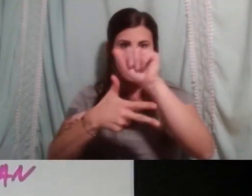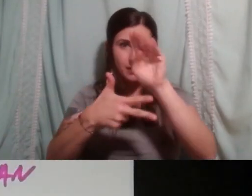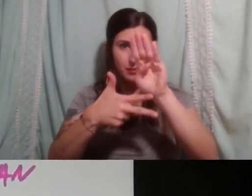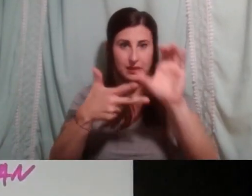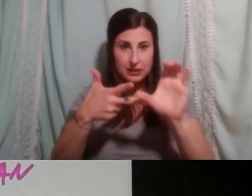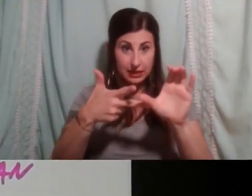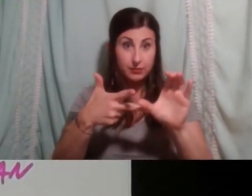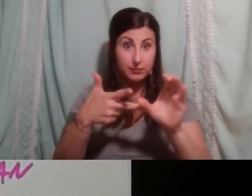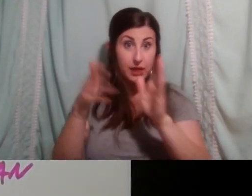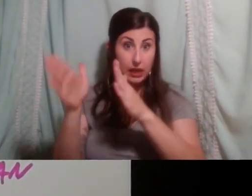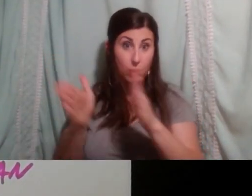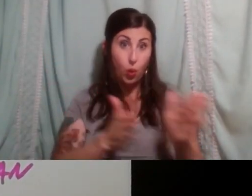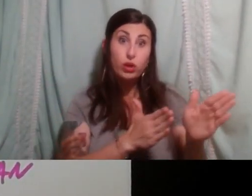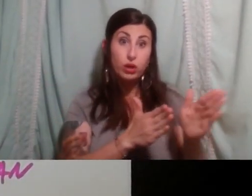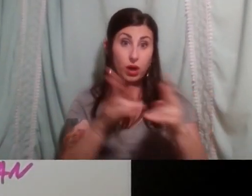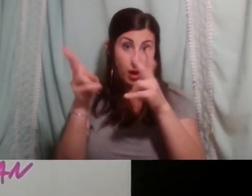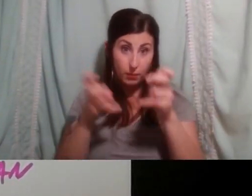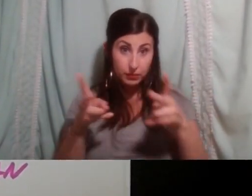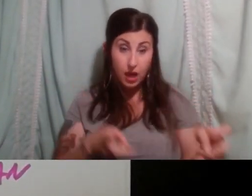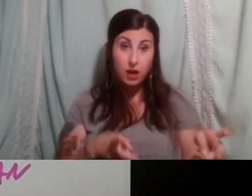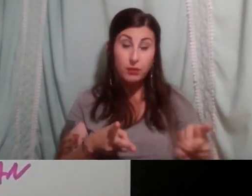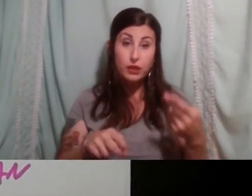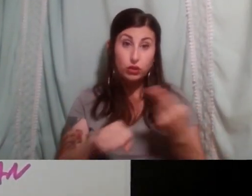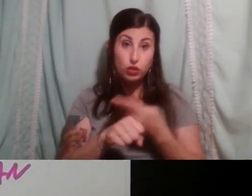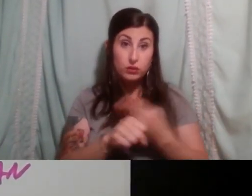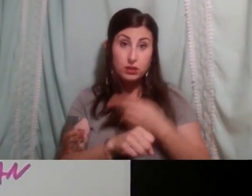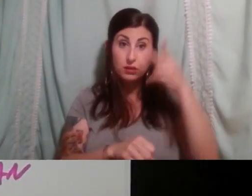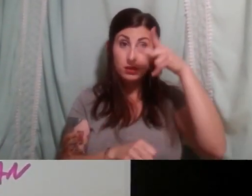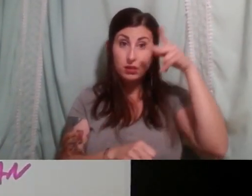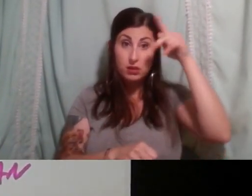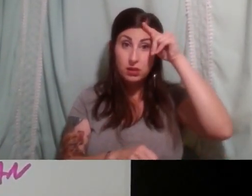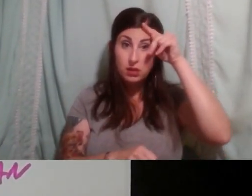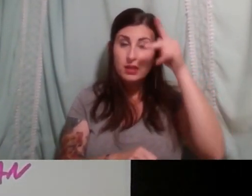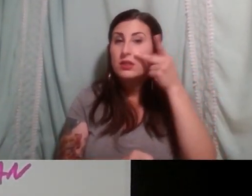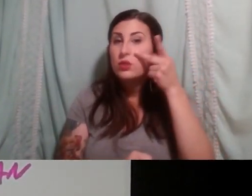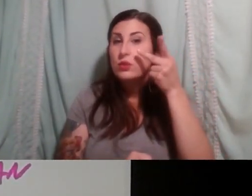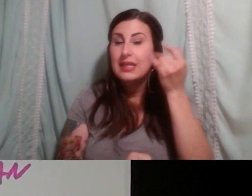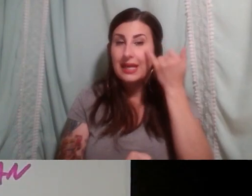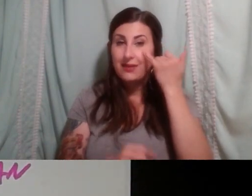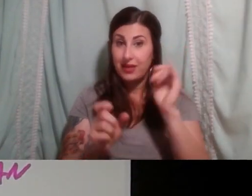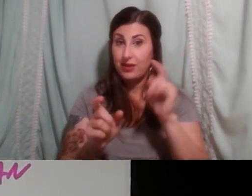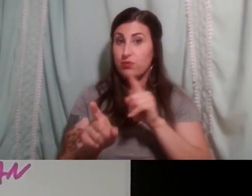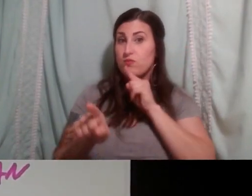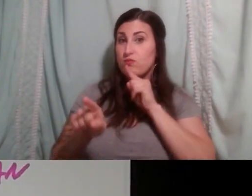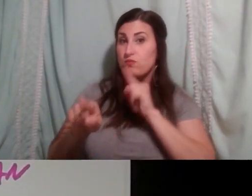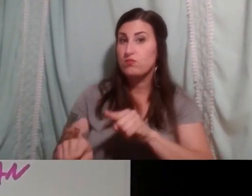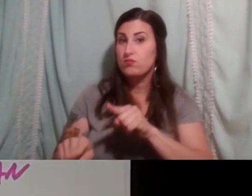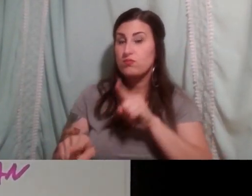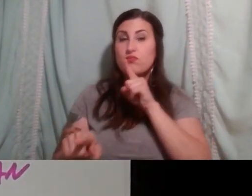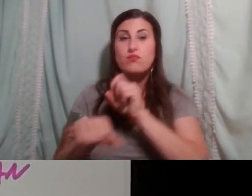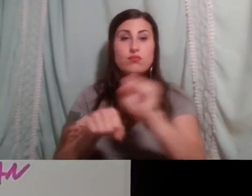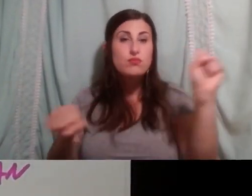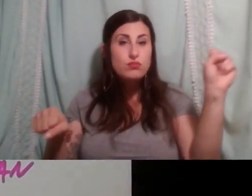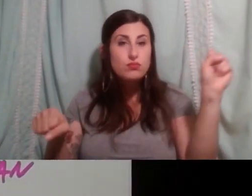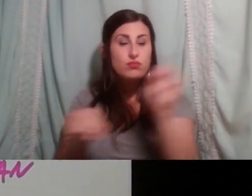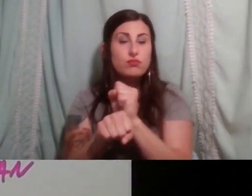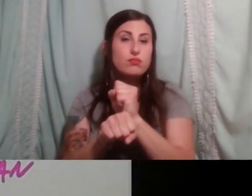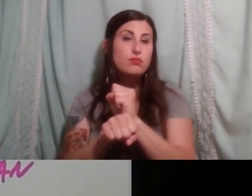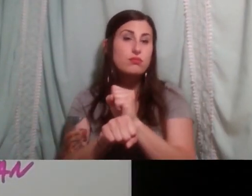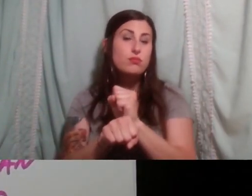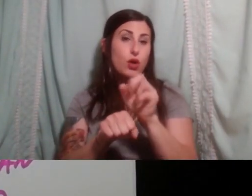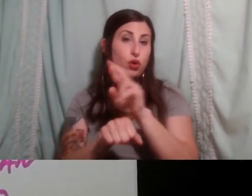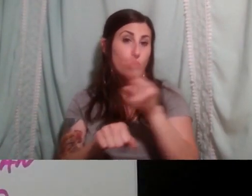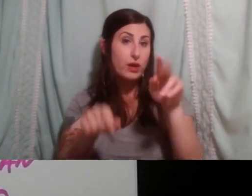C. Okay, in order. Plug them into the Pythagorean theorem in order and see if it produces a true